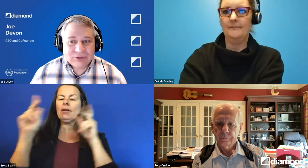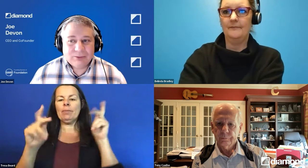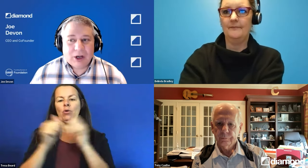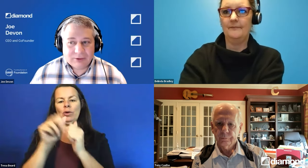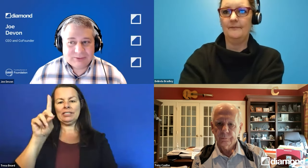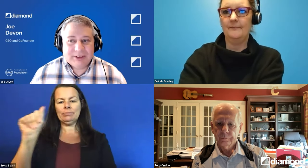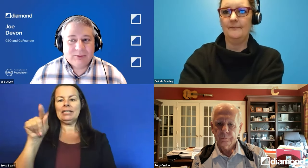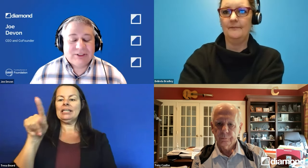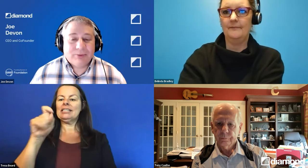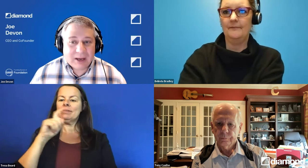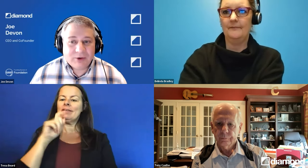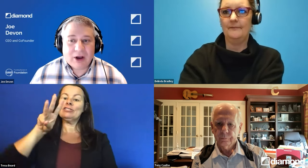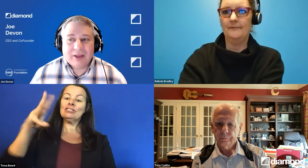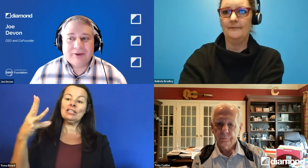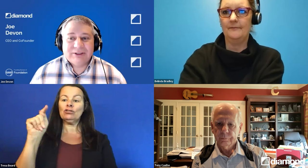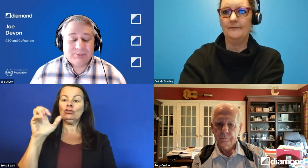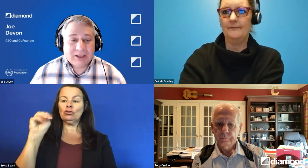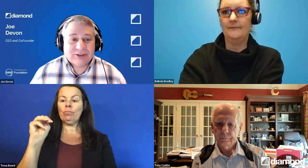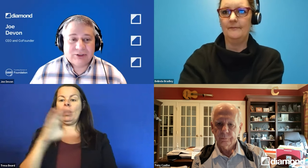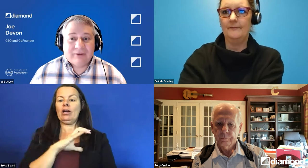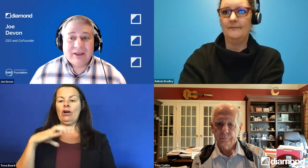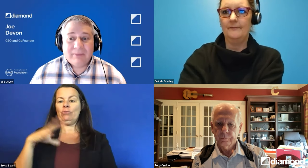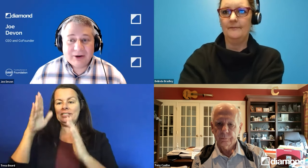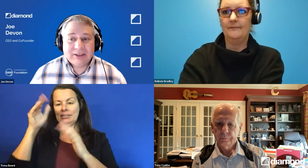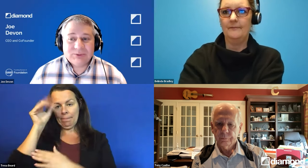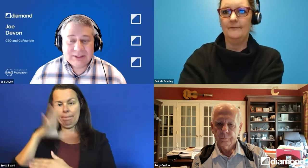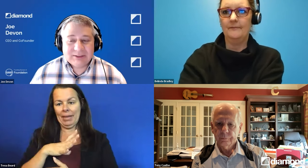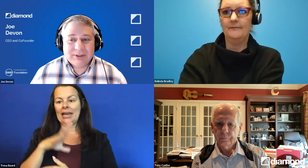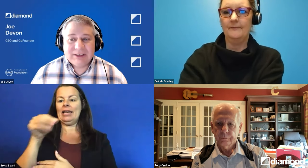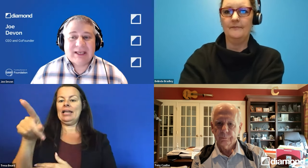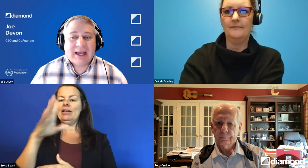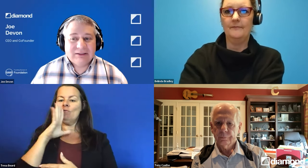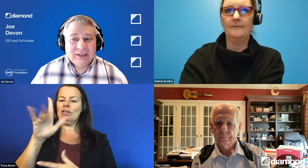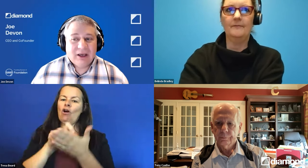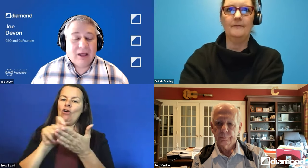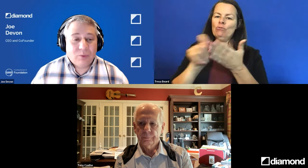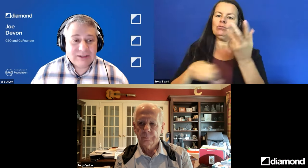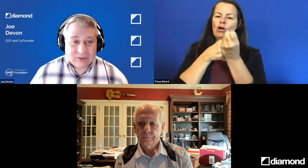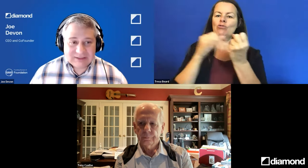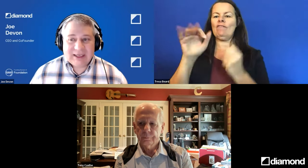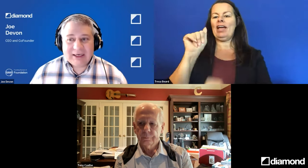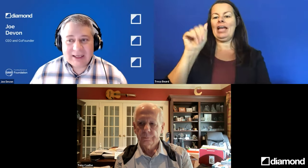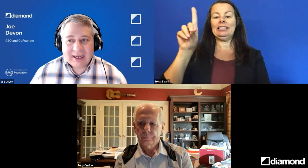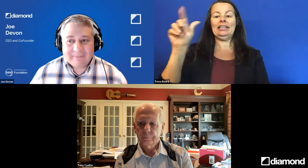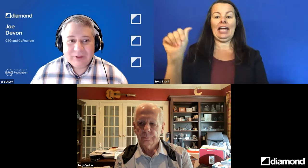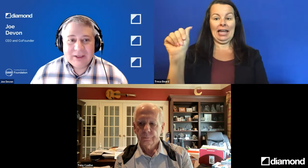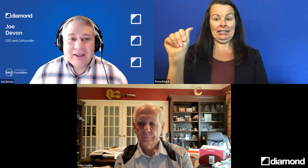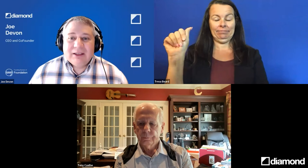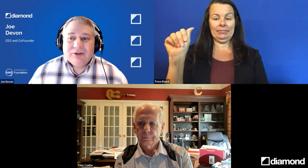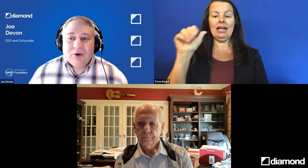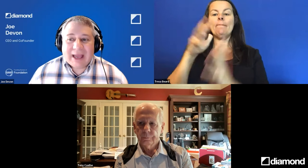six-term congressman. was the primary author and sponsor of the Americans with Disabilities Act, otherwise known as the ADA.